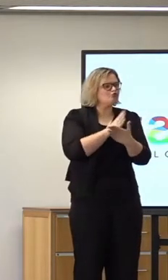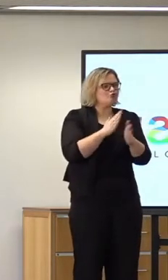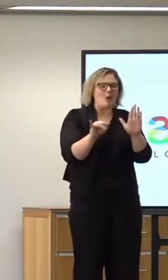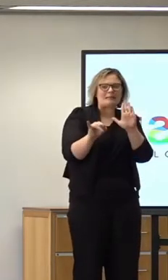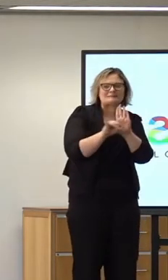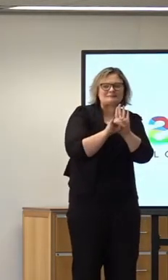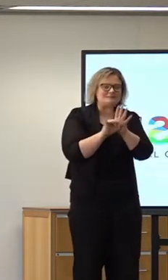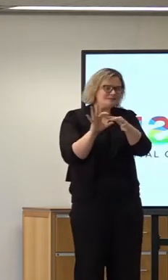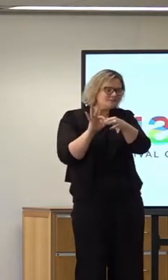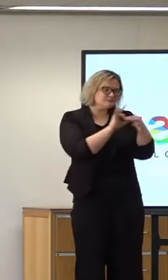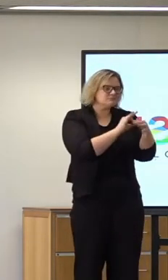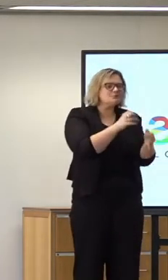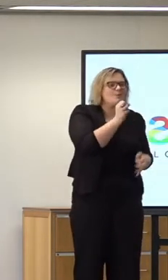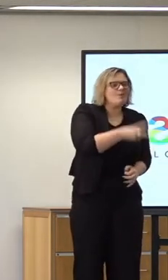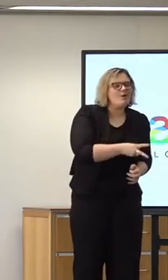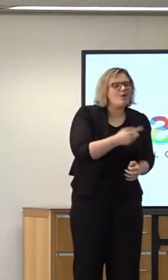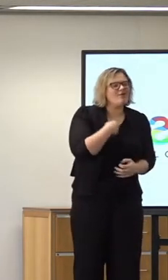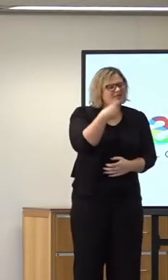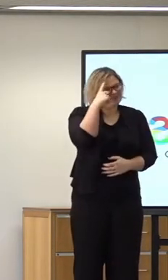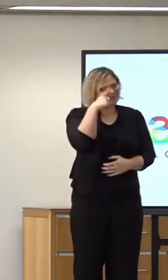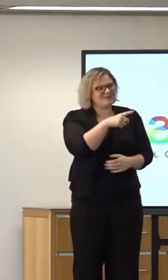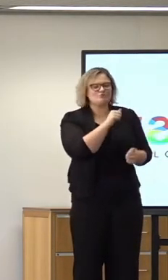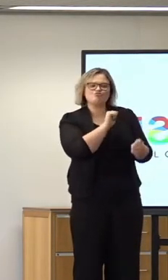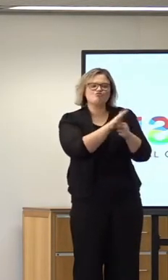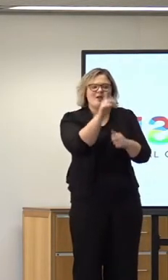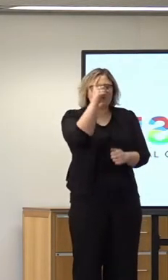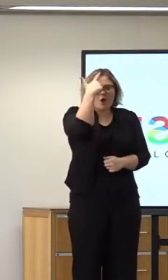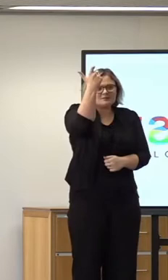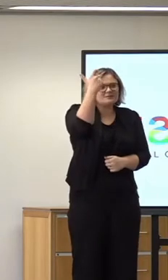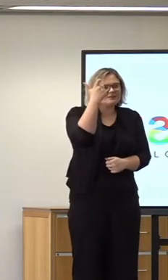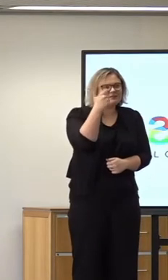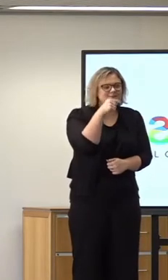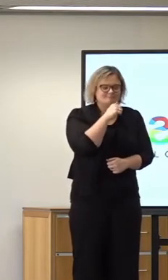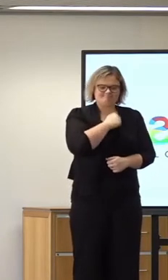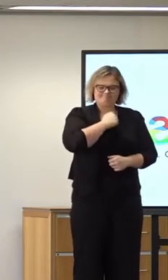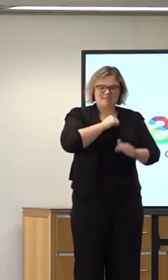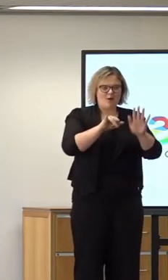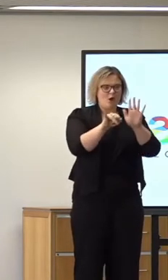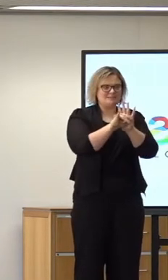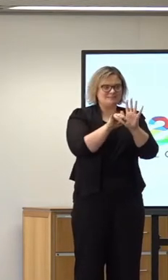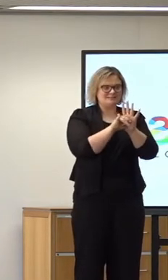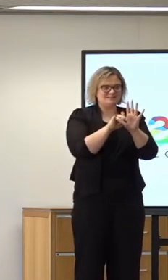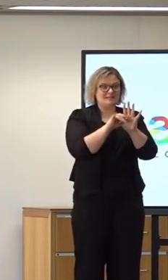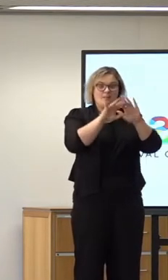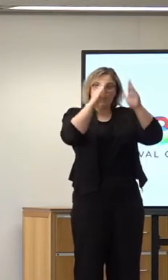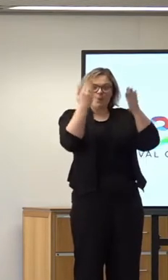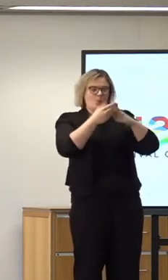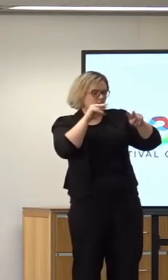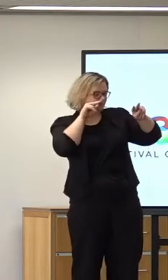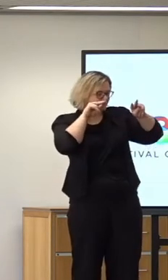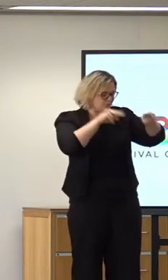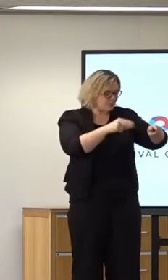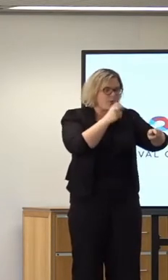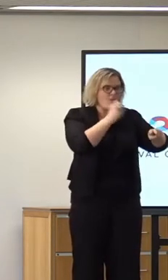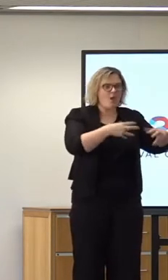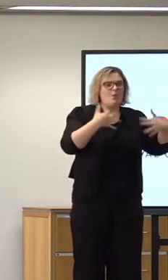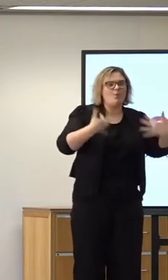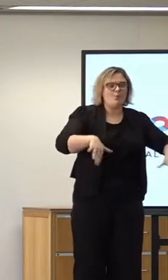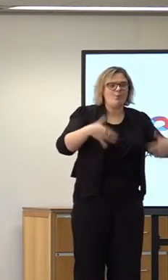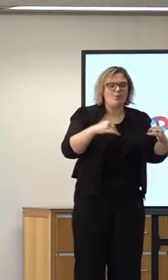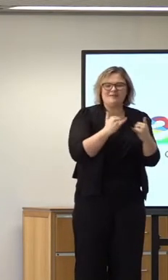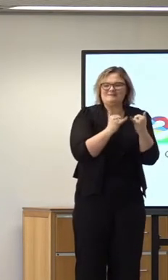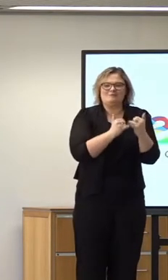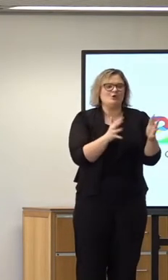that. And I think that's such a good concept, to have that identity with on the world stage from Perth as something being extremely